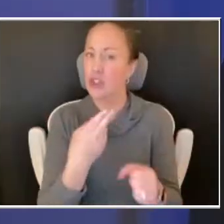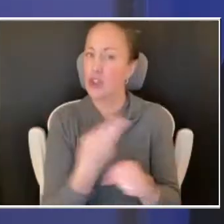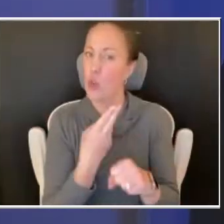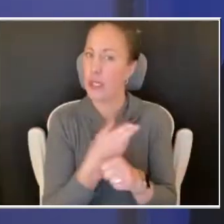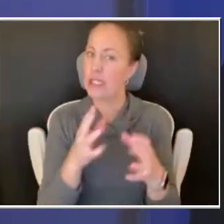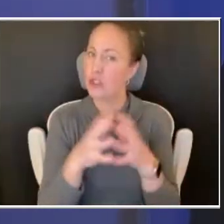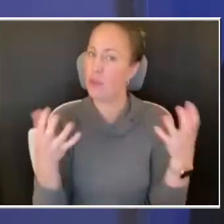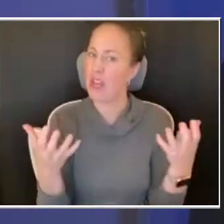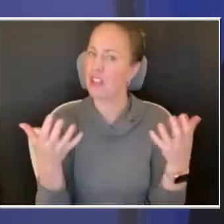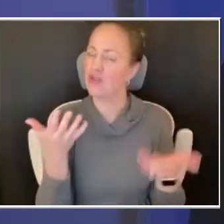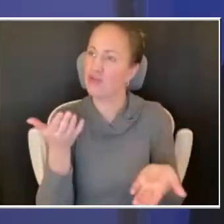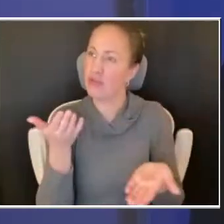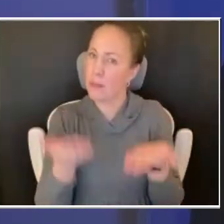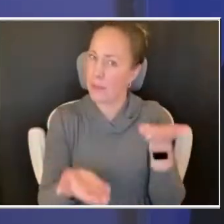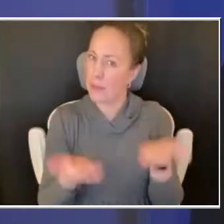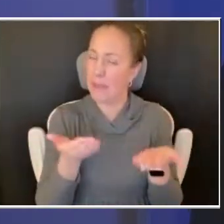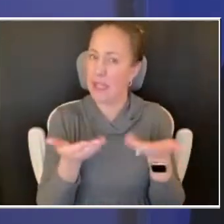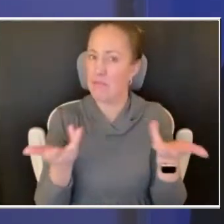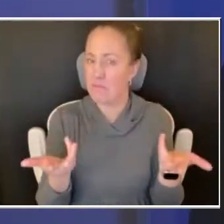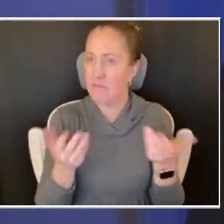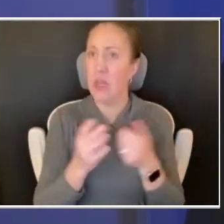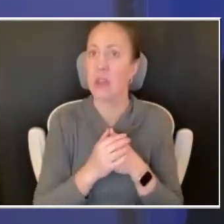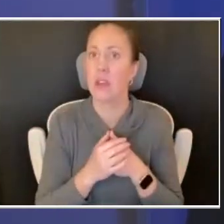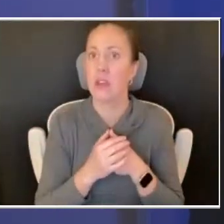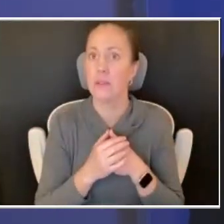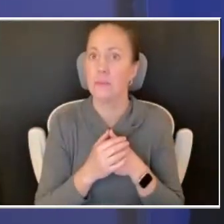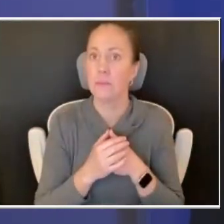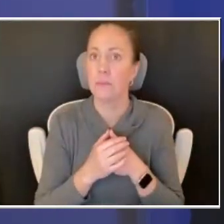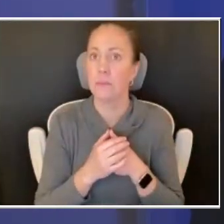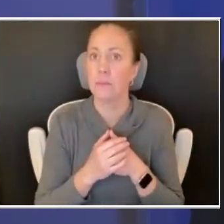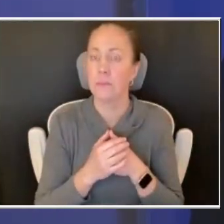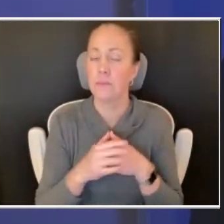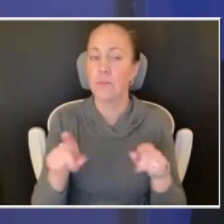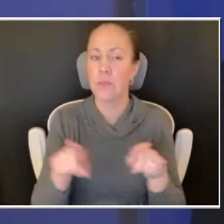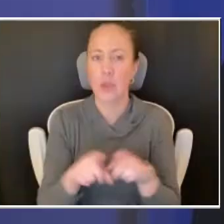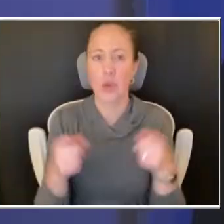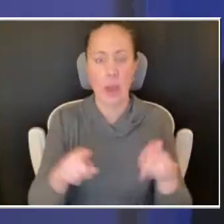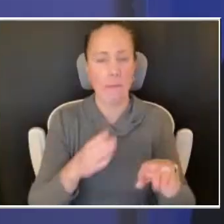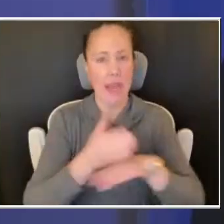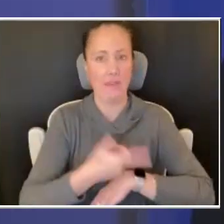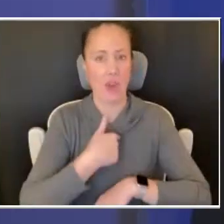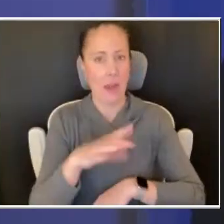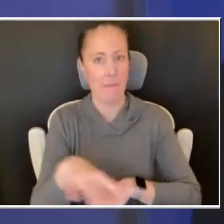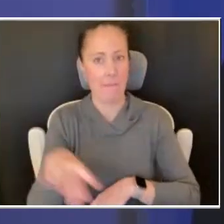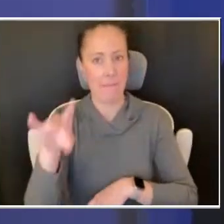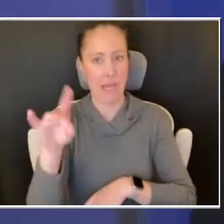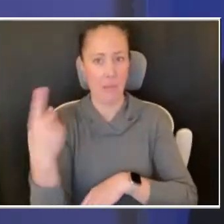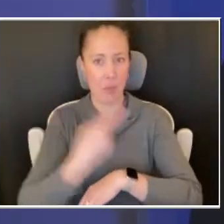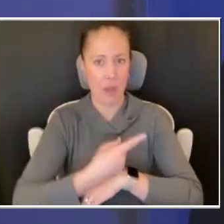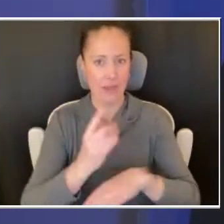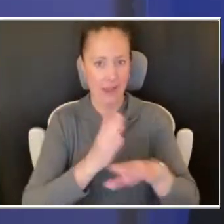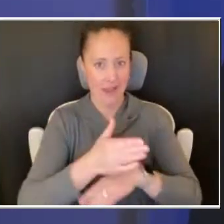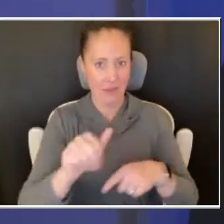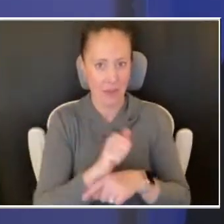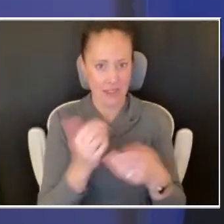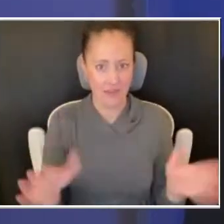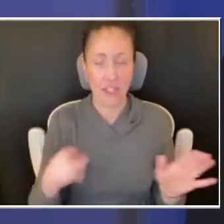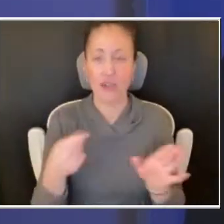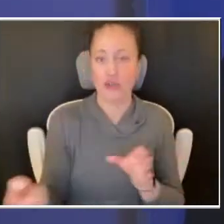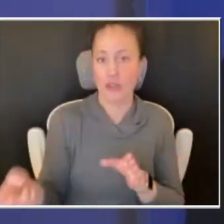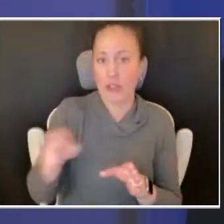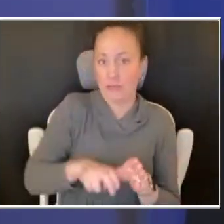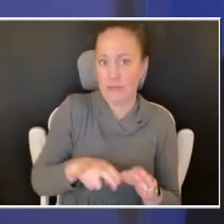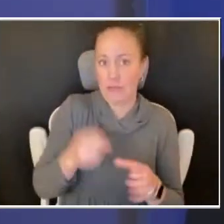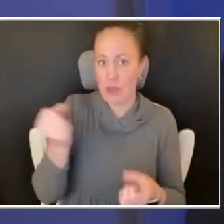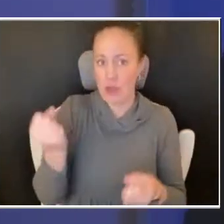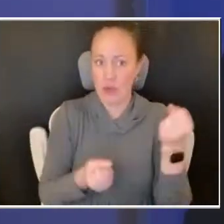other couple of things that came after that was picking her up one day from practice and her getting in the car and immediately